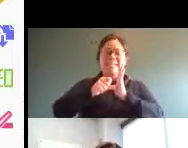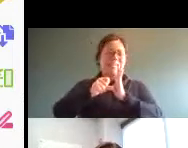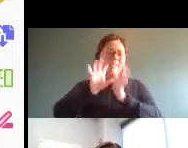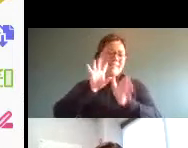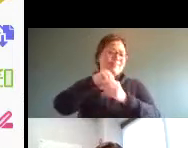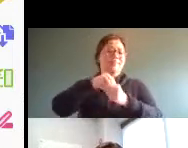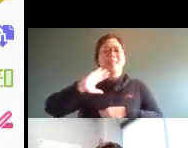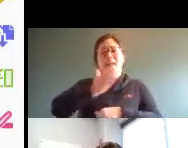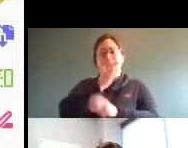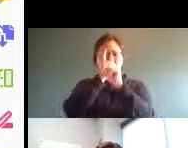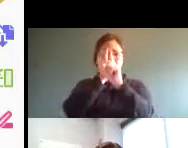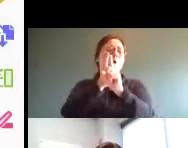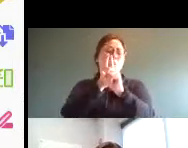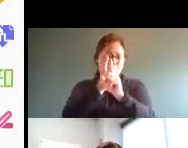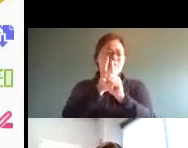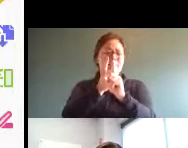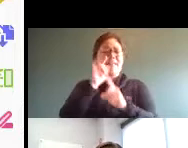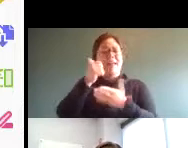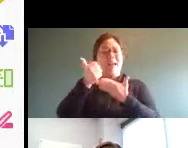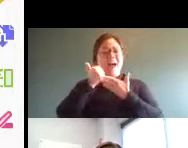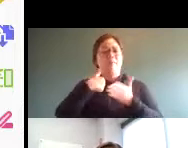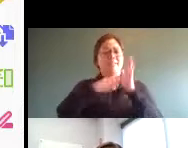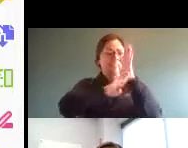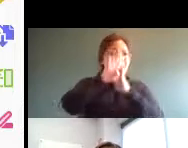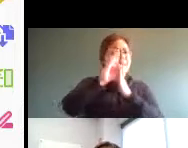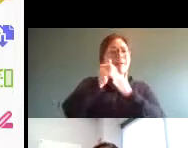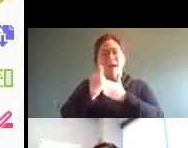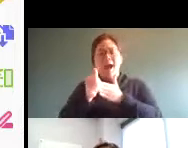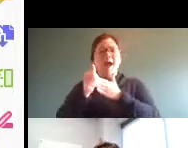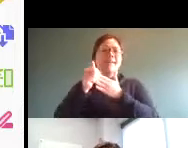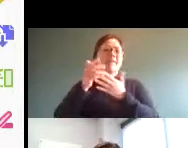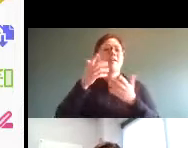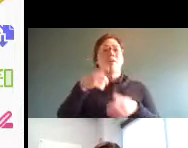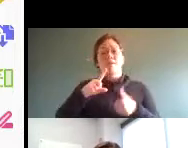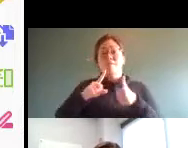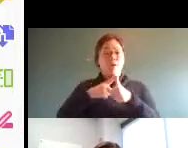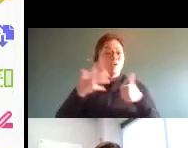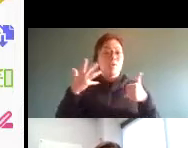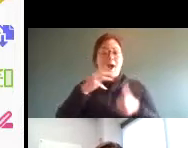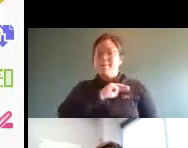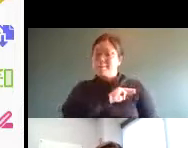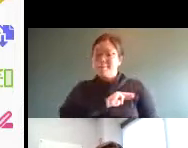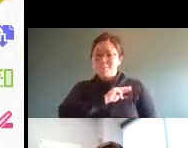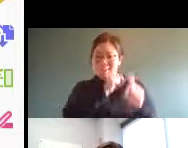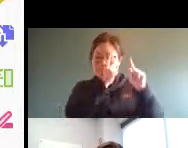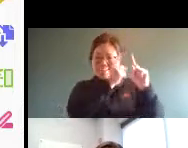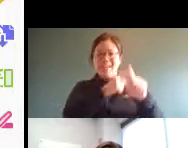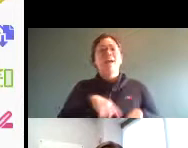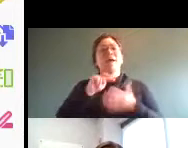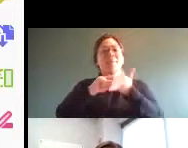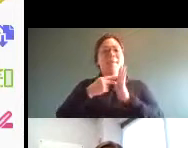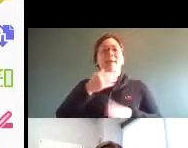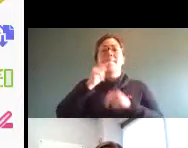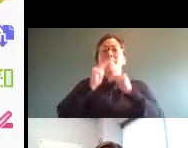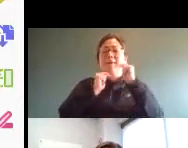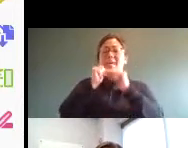and help guide us on a daily. And that is one, our mission, which is building better futures, one story